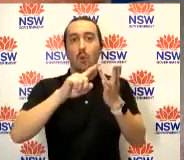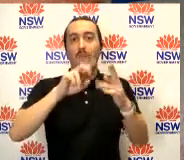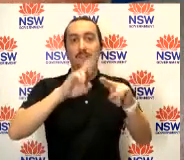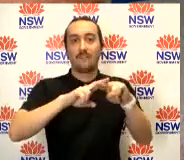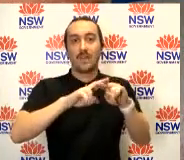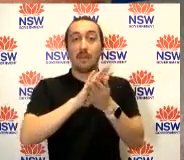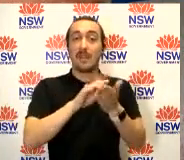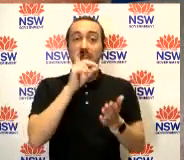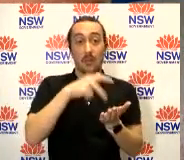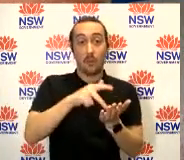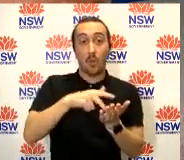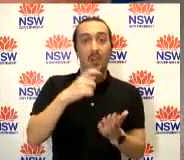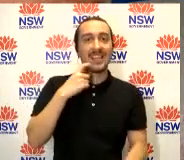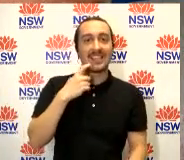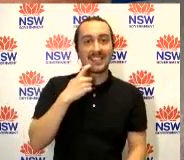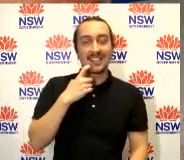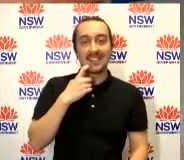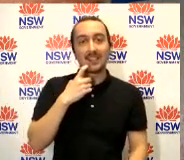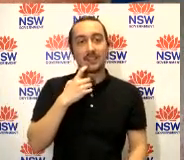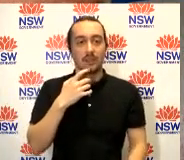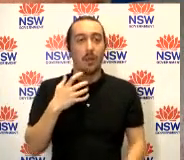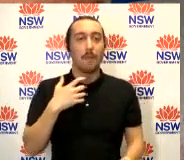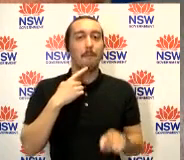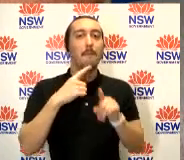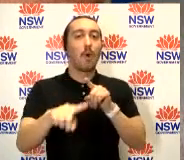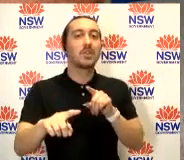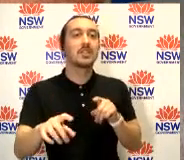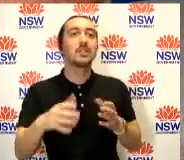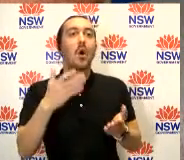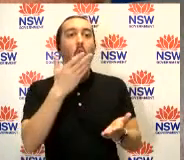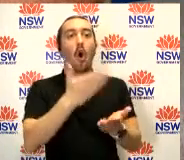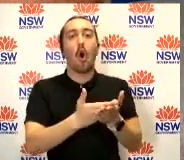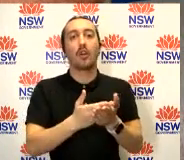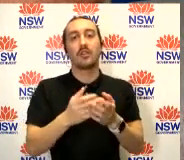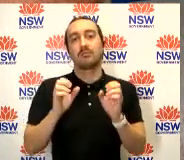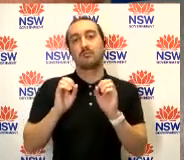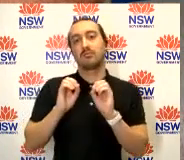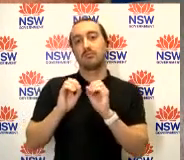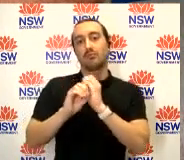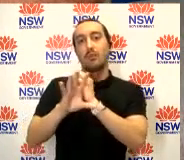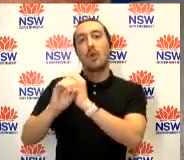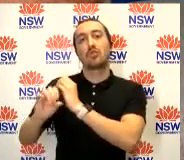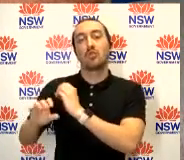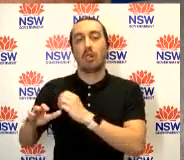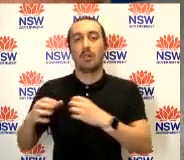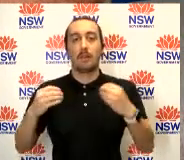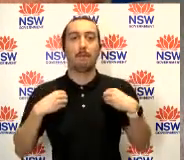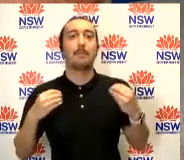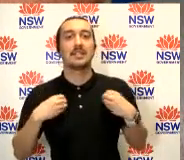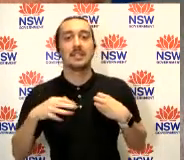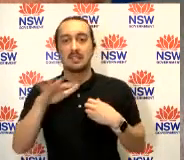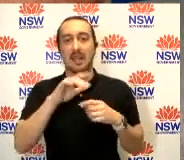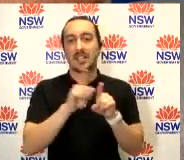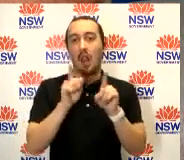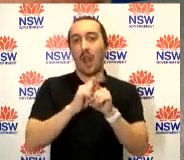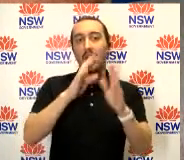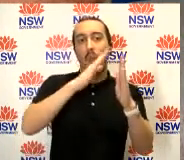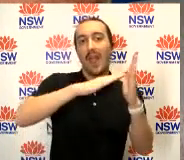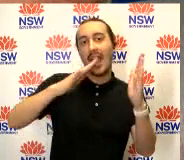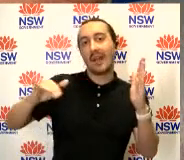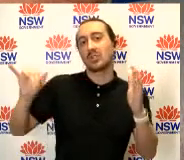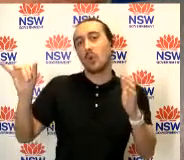obviously, primarily that's going to be in your commercial spaces, not really in a residential setting. So warehousing,